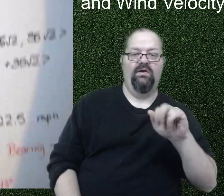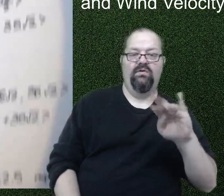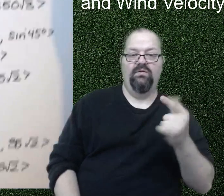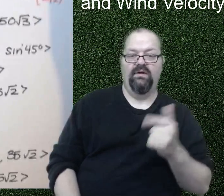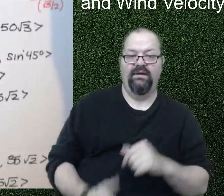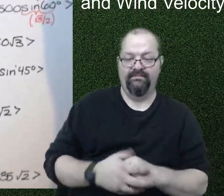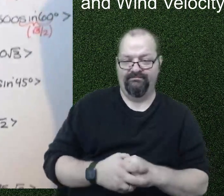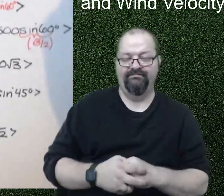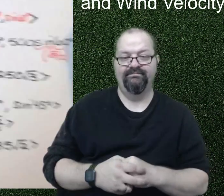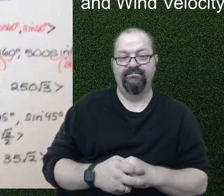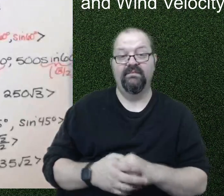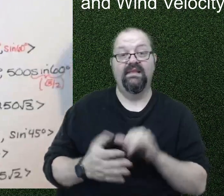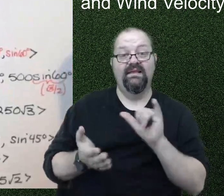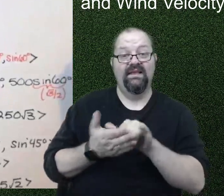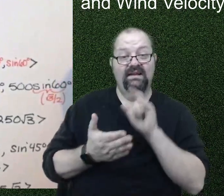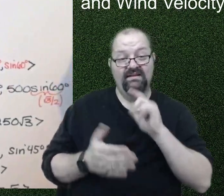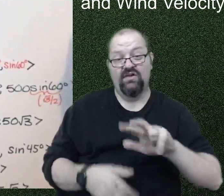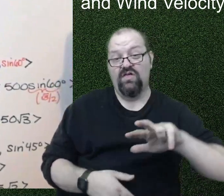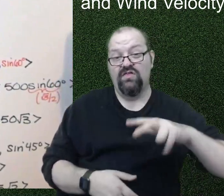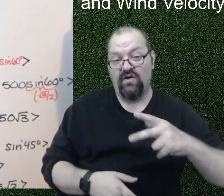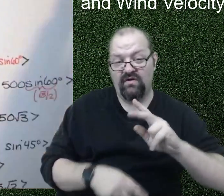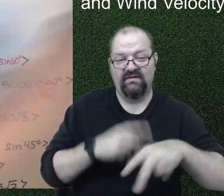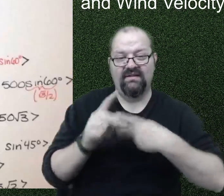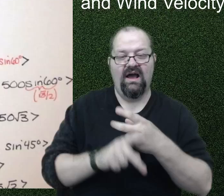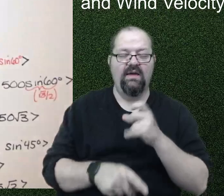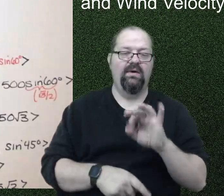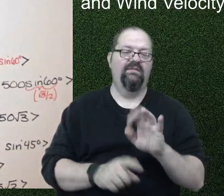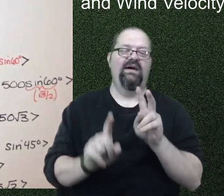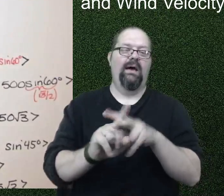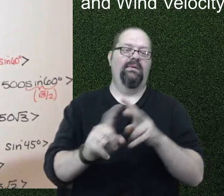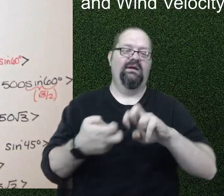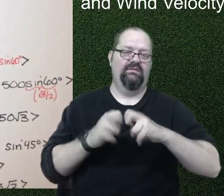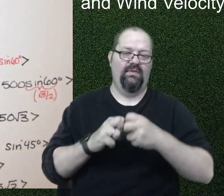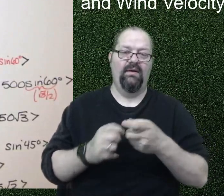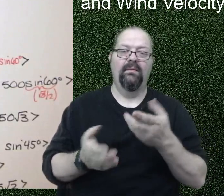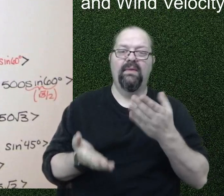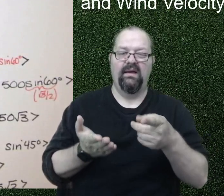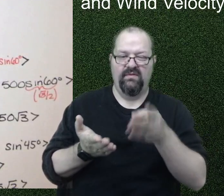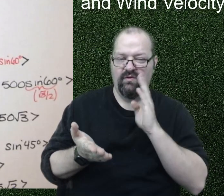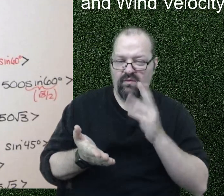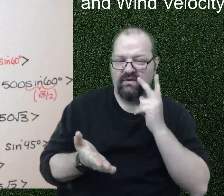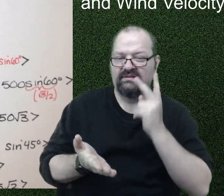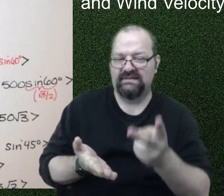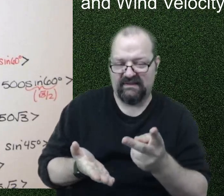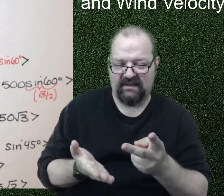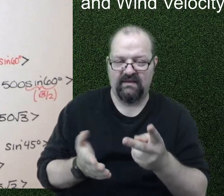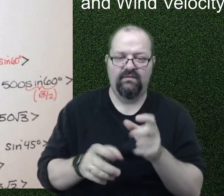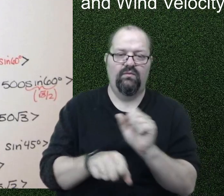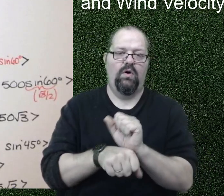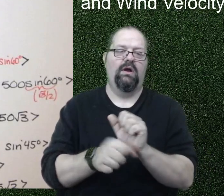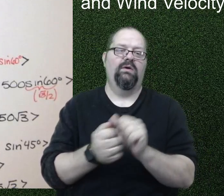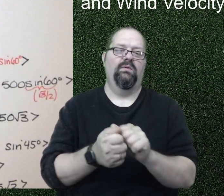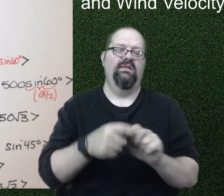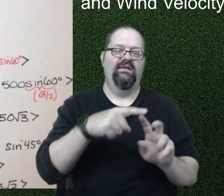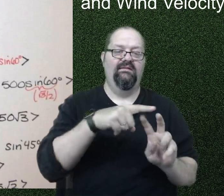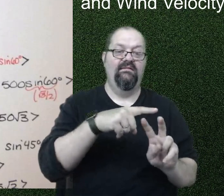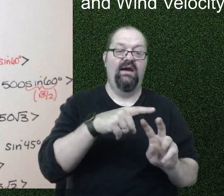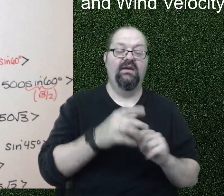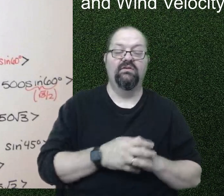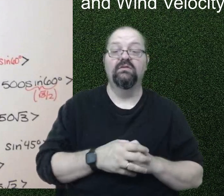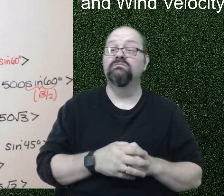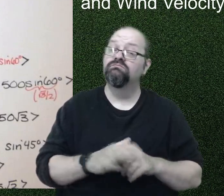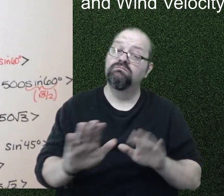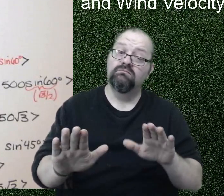So that is the third type of application problem you might see dealing with vectors. Now there